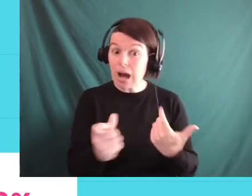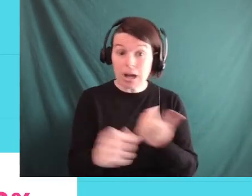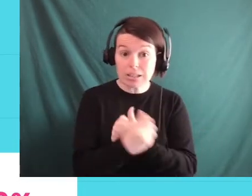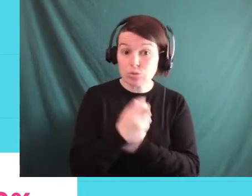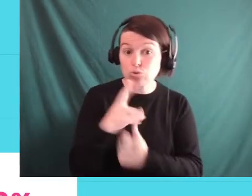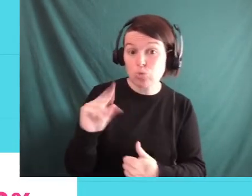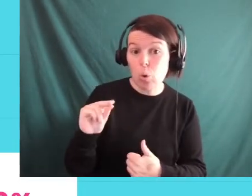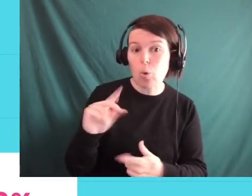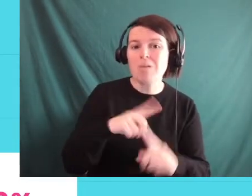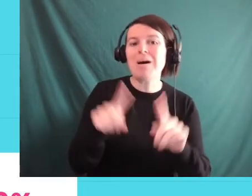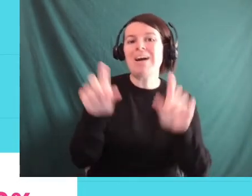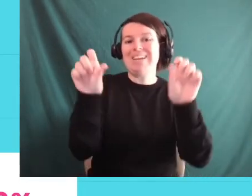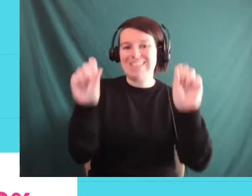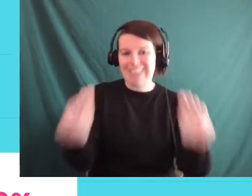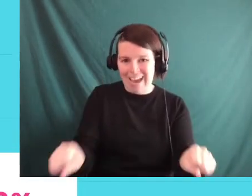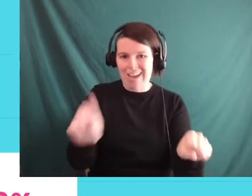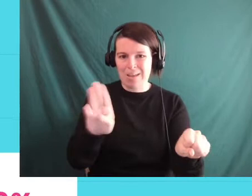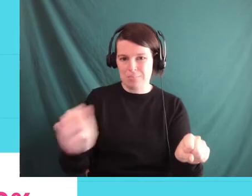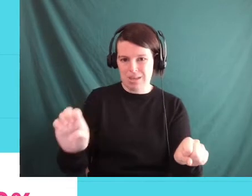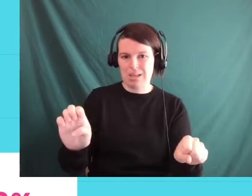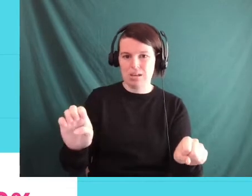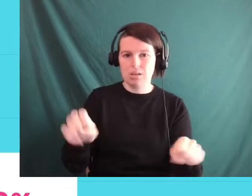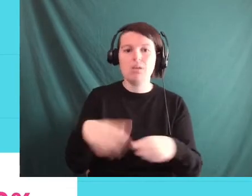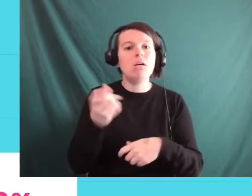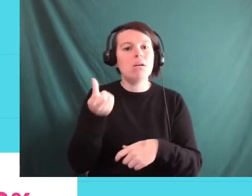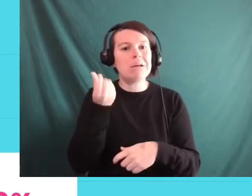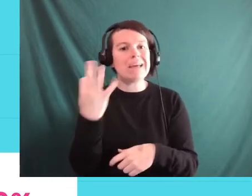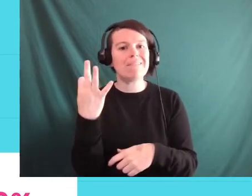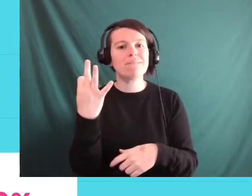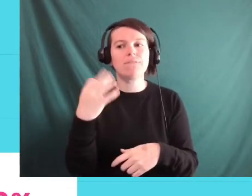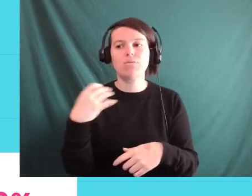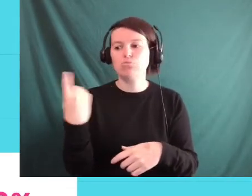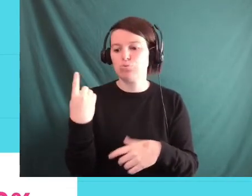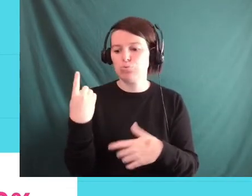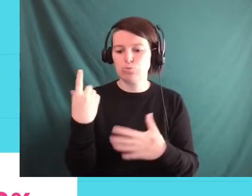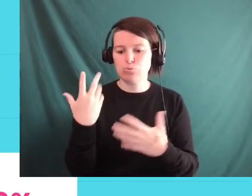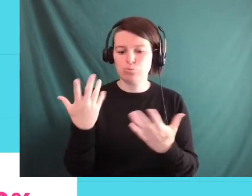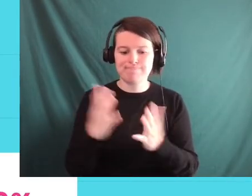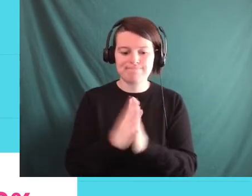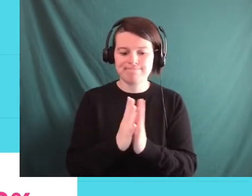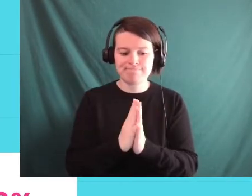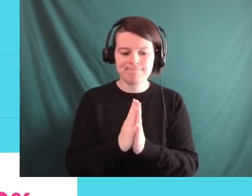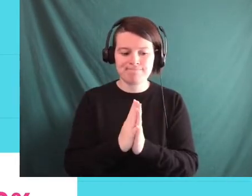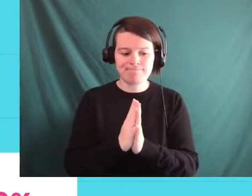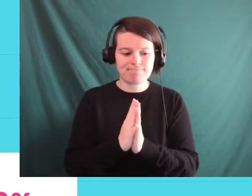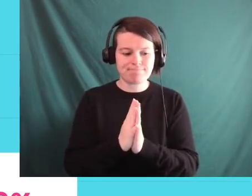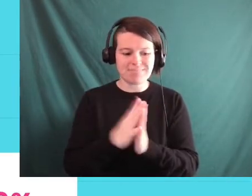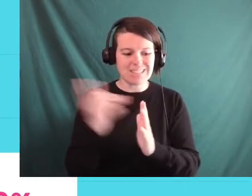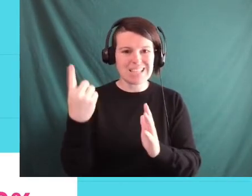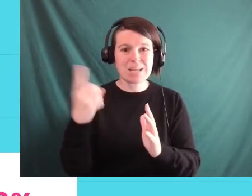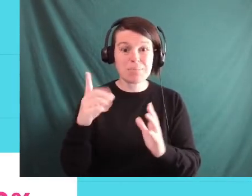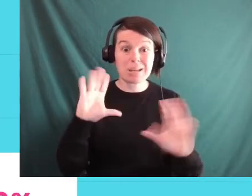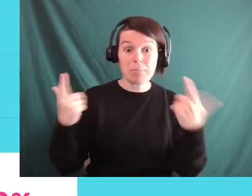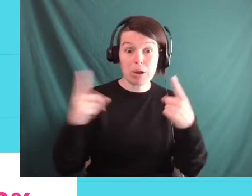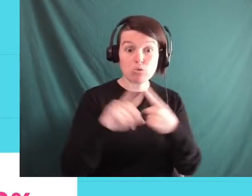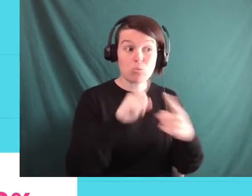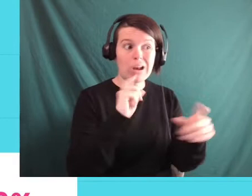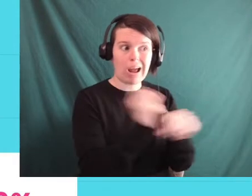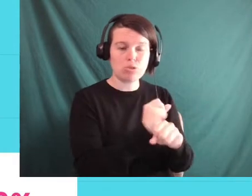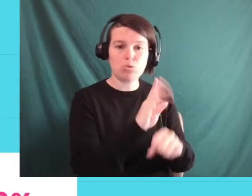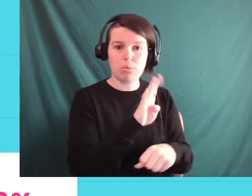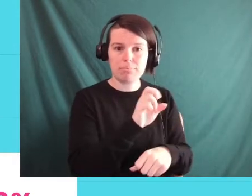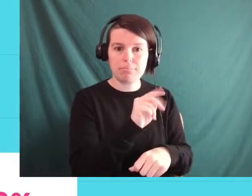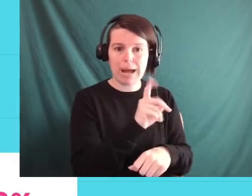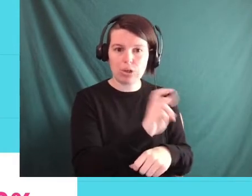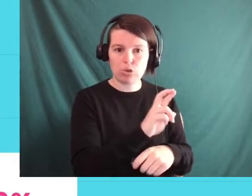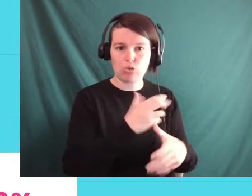but binding can be very dangerous when you do something, when you bind with something other than a binder garment, or when you